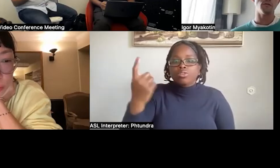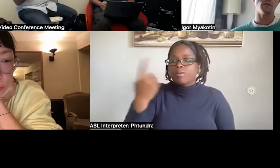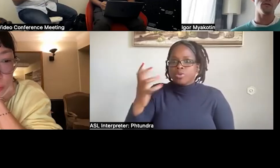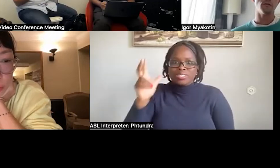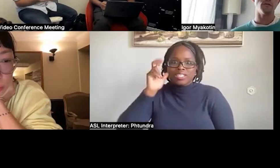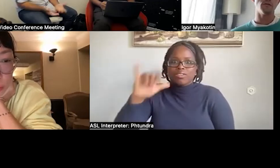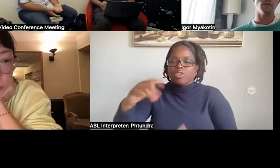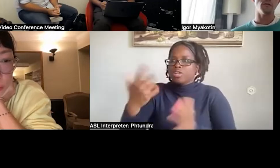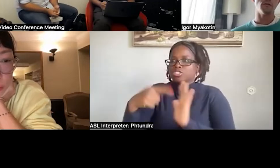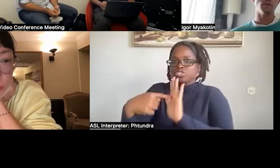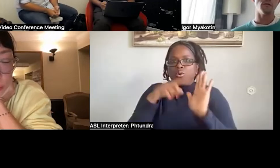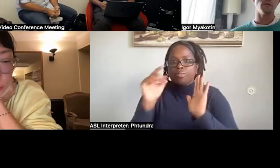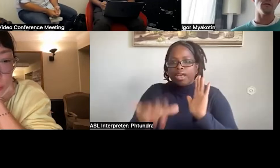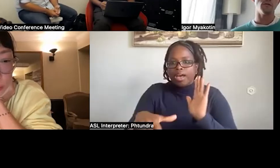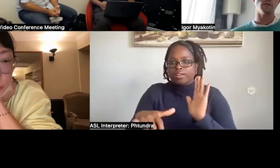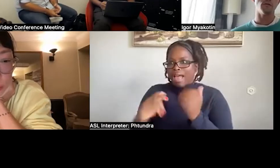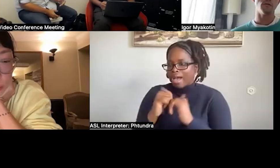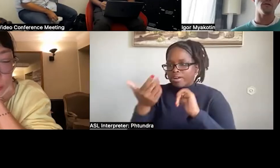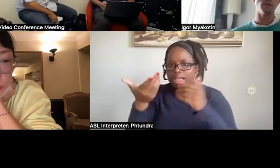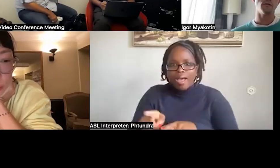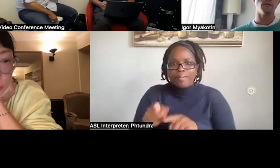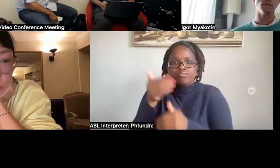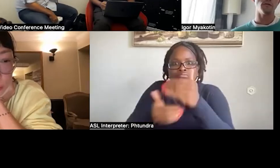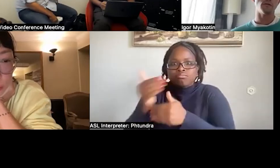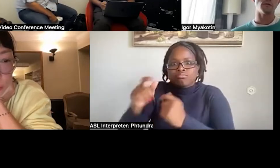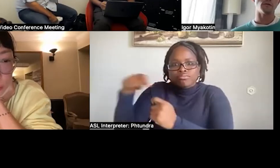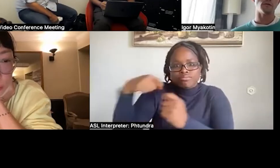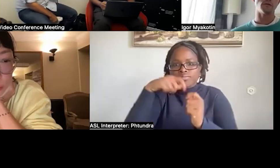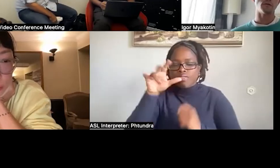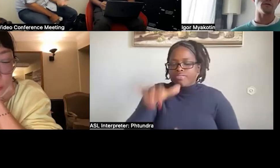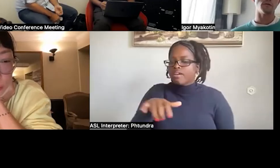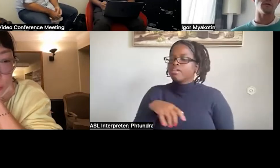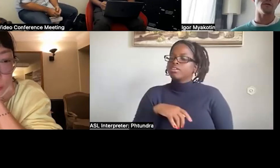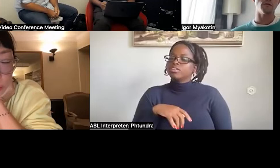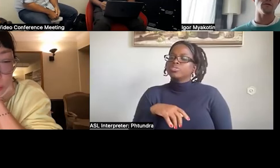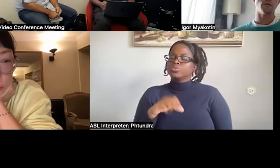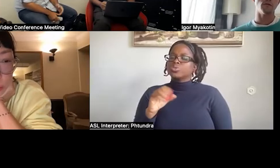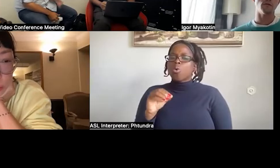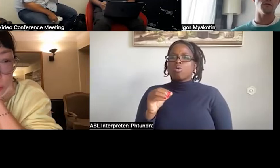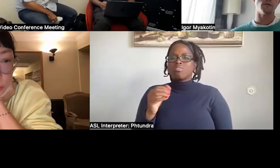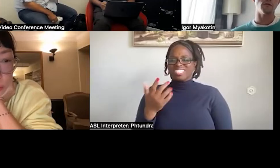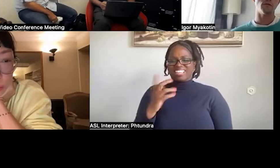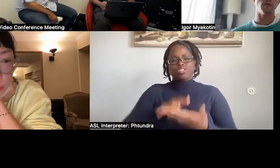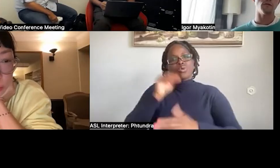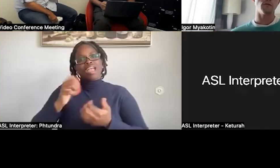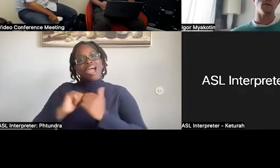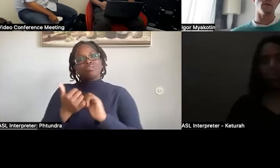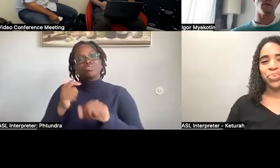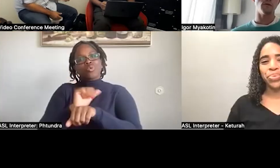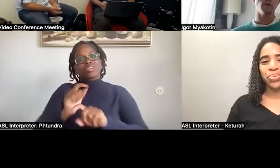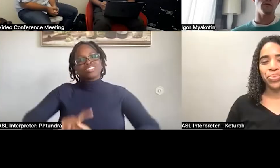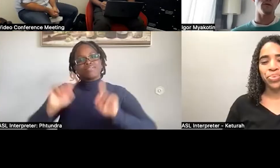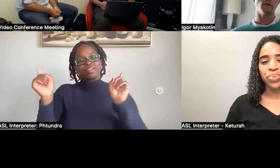maybe the miracle has gone. So it's the negative part of working differently. It's not just good or bad.